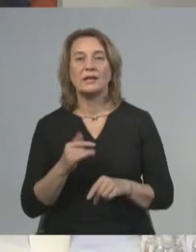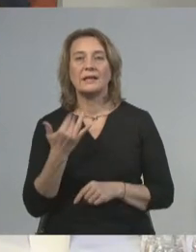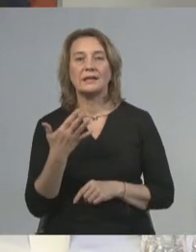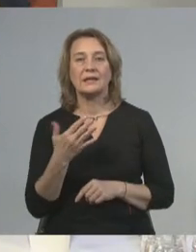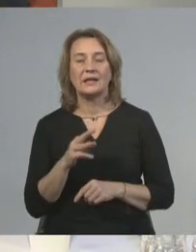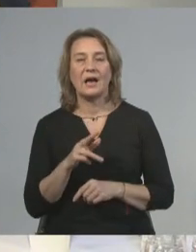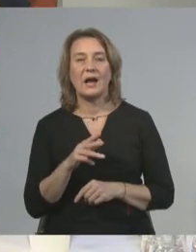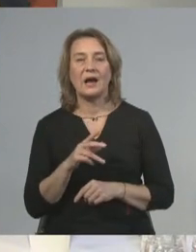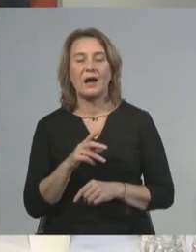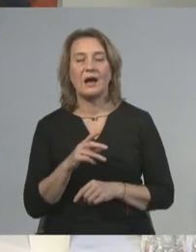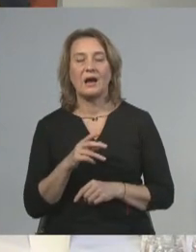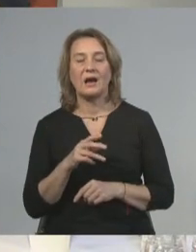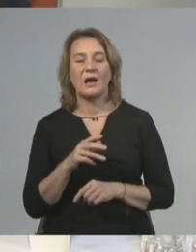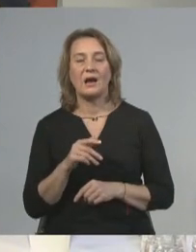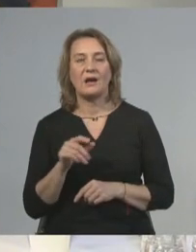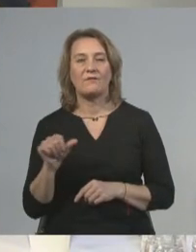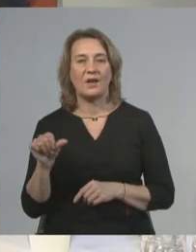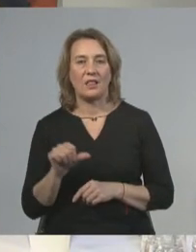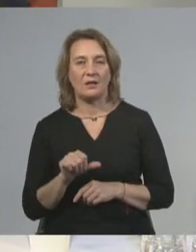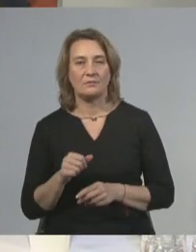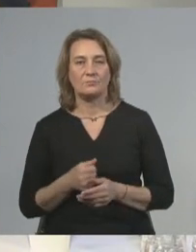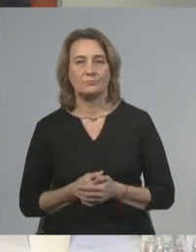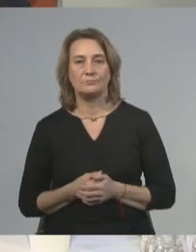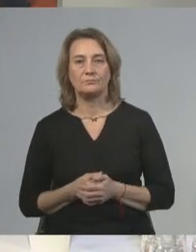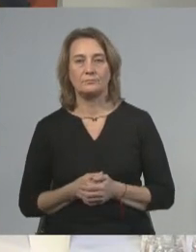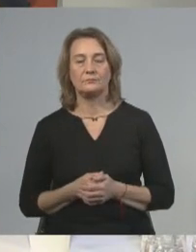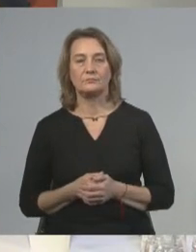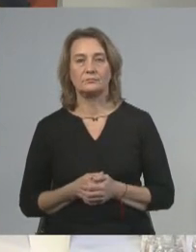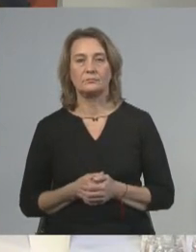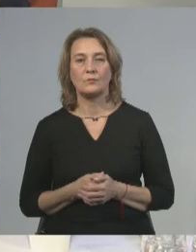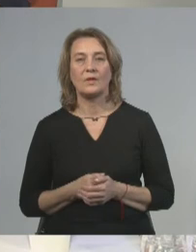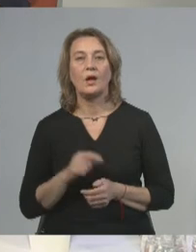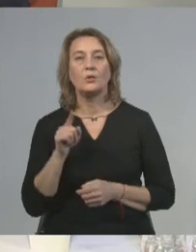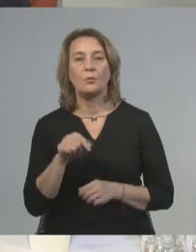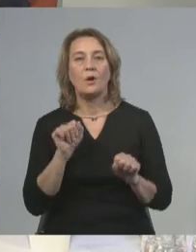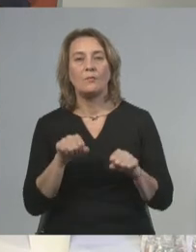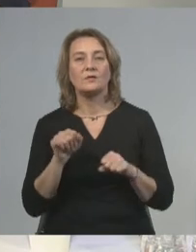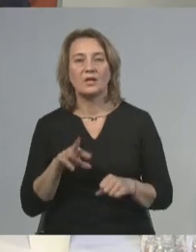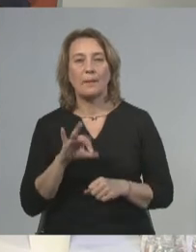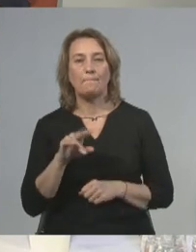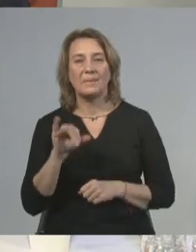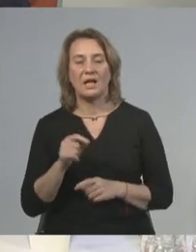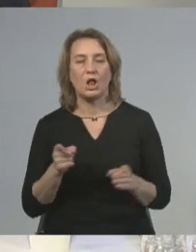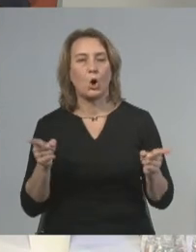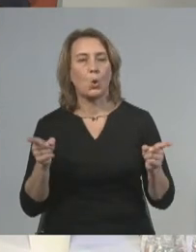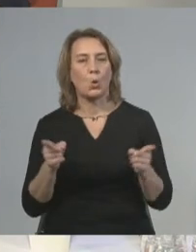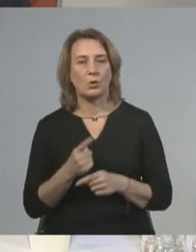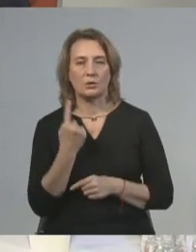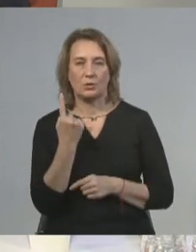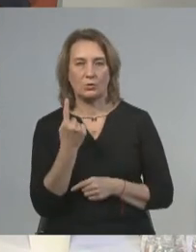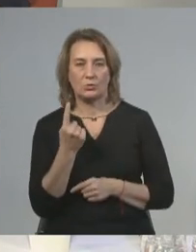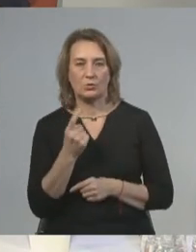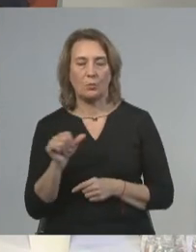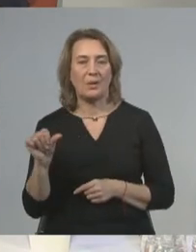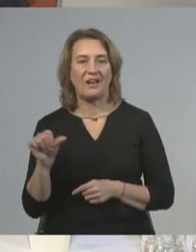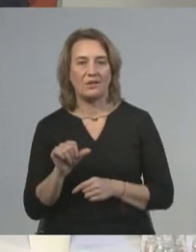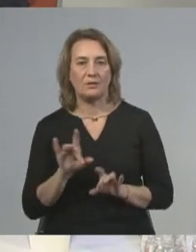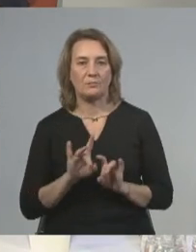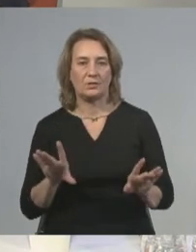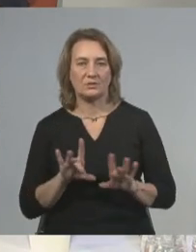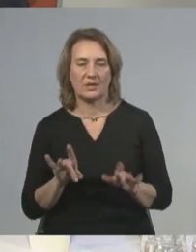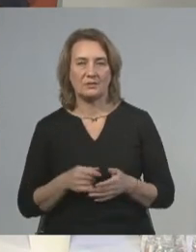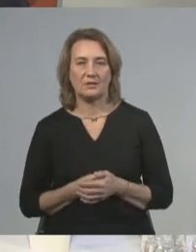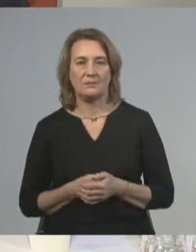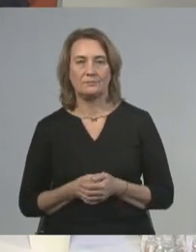thank you so much unfortunately we don't have enough time so i need to give the floor to mila mila can you please